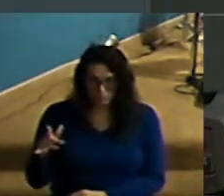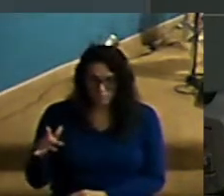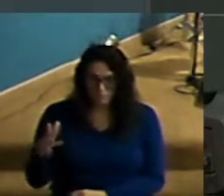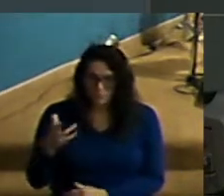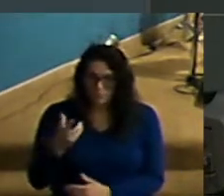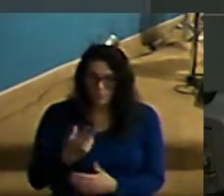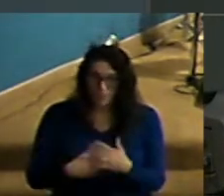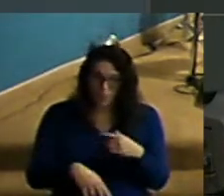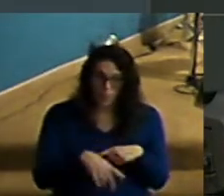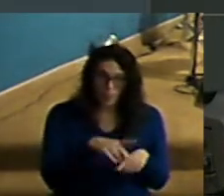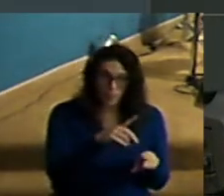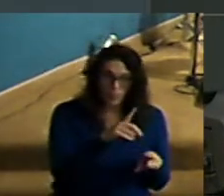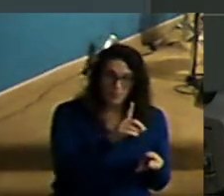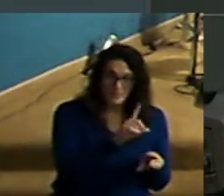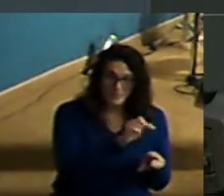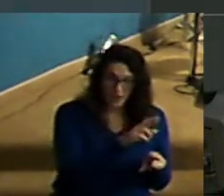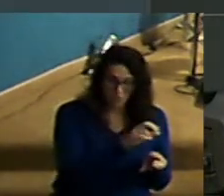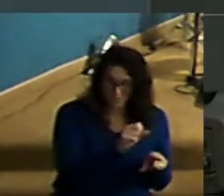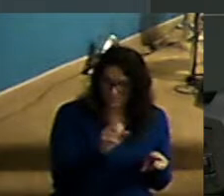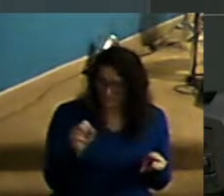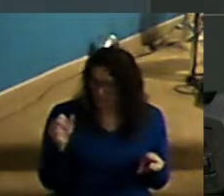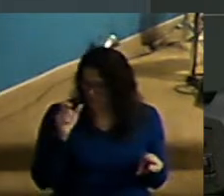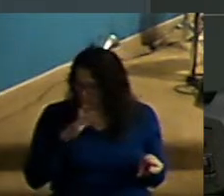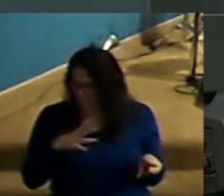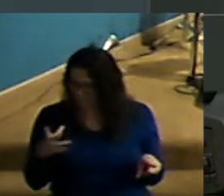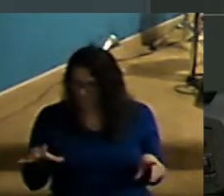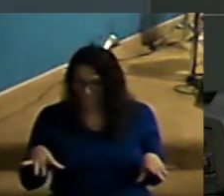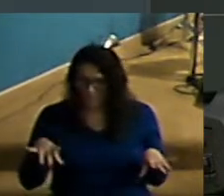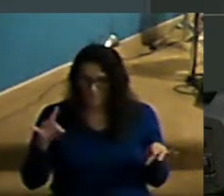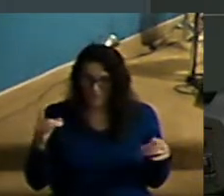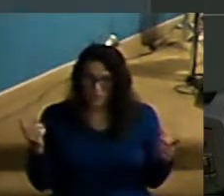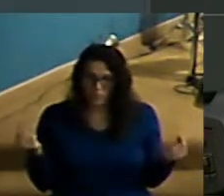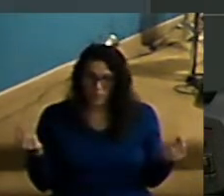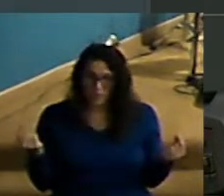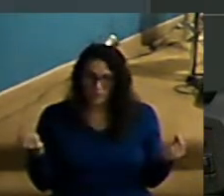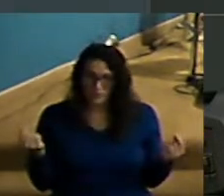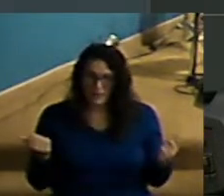both Darius and the women find life.